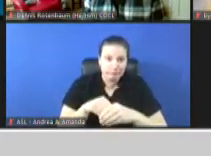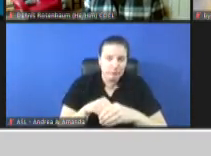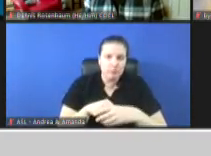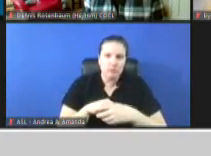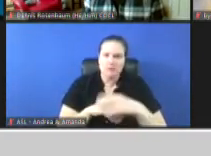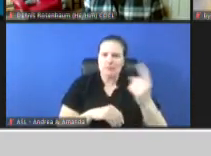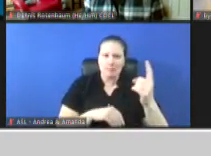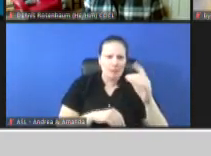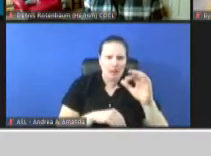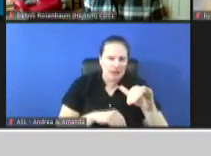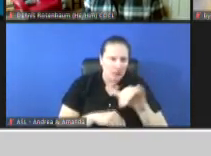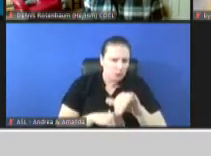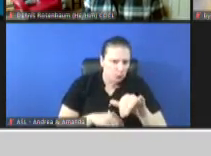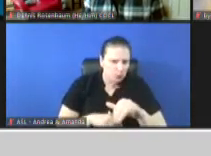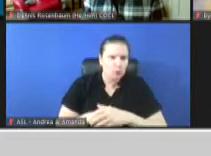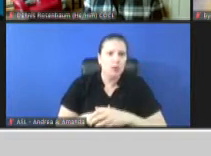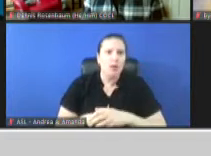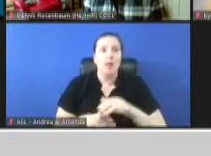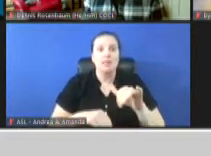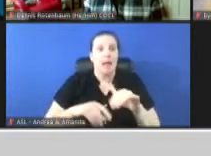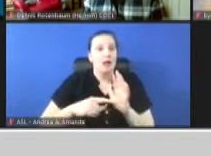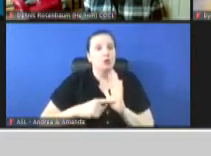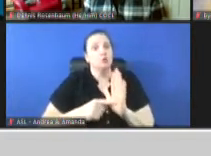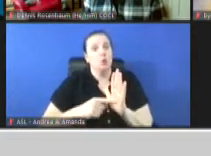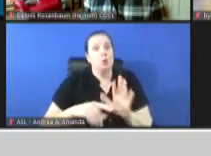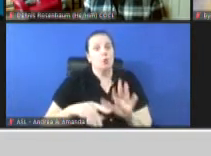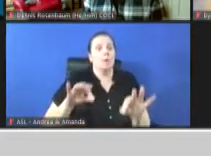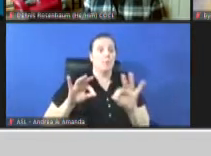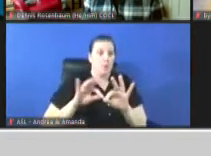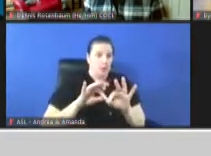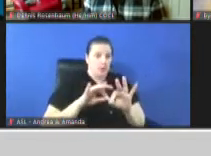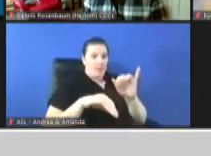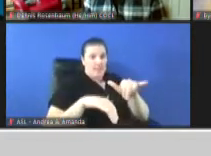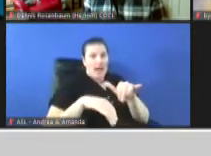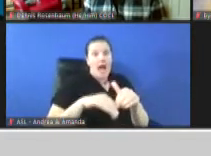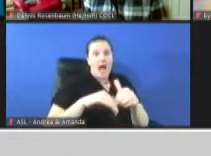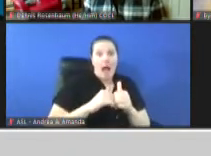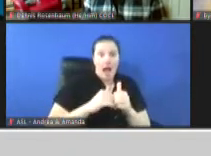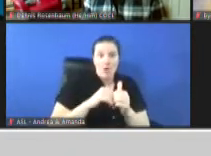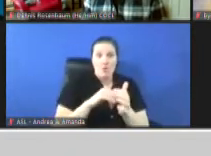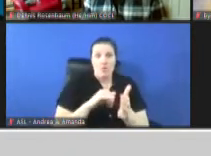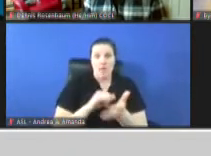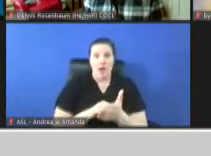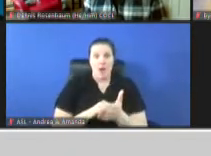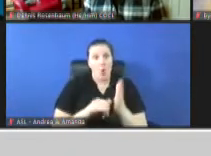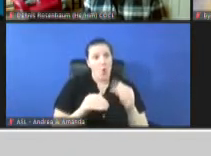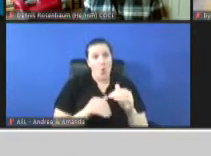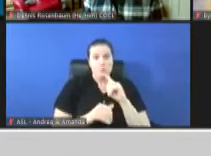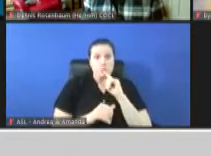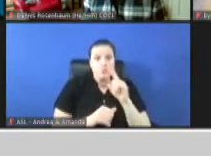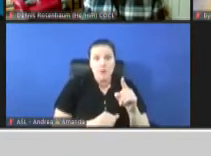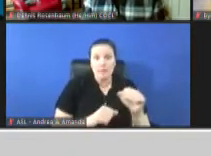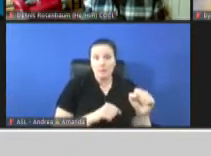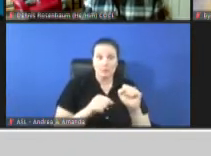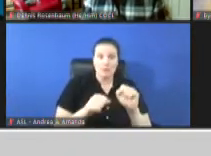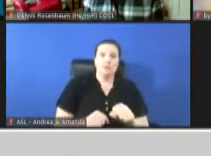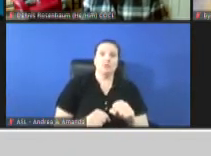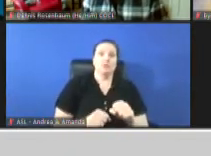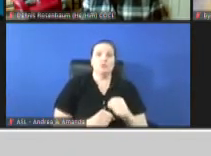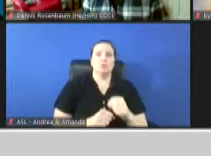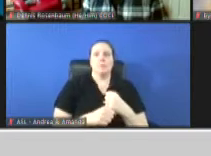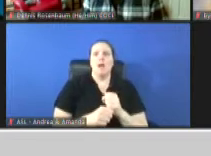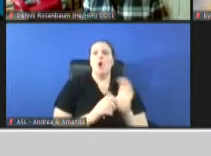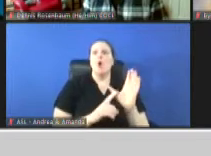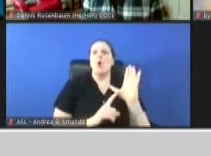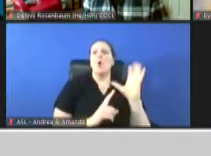that nature too. And I think that's really shows the importance of it and how that I hope has the real potential to create a culture